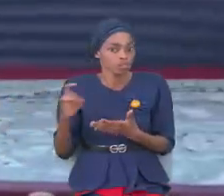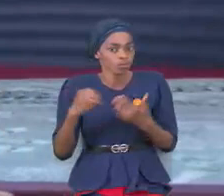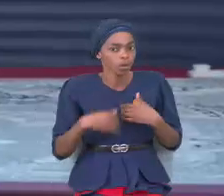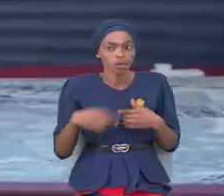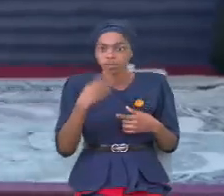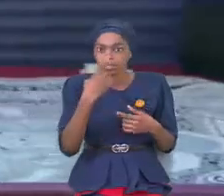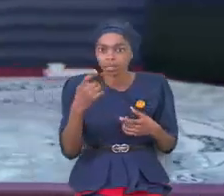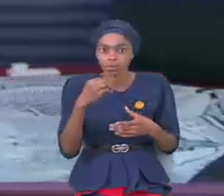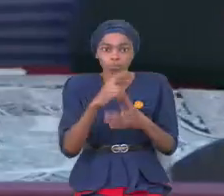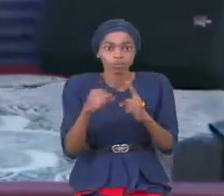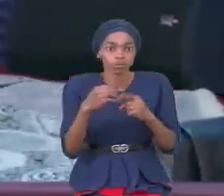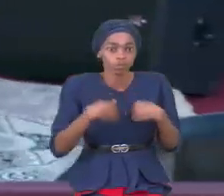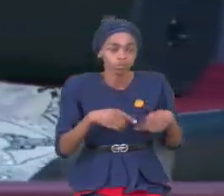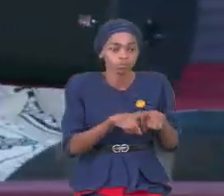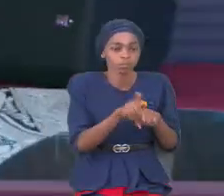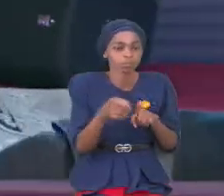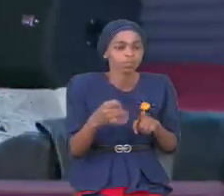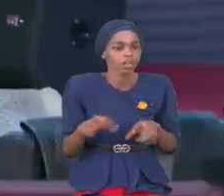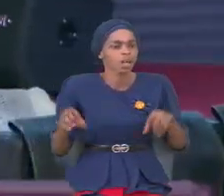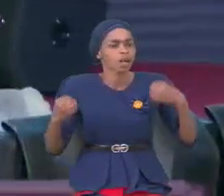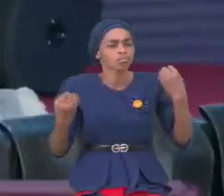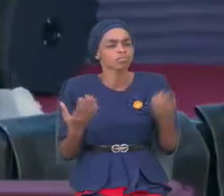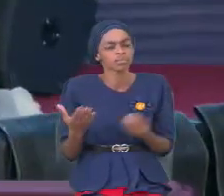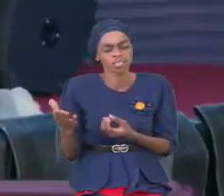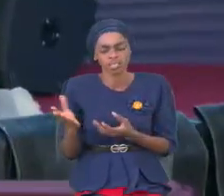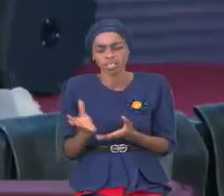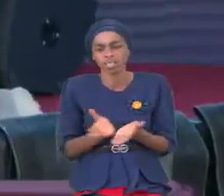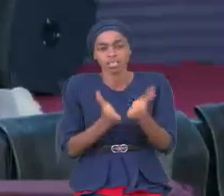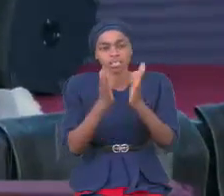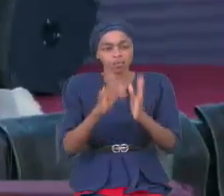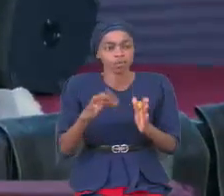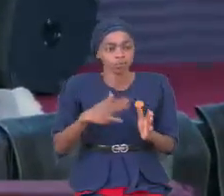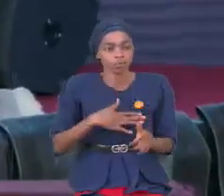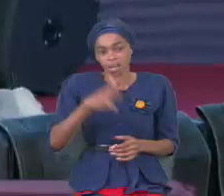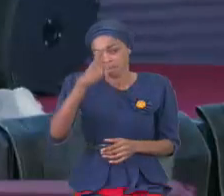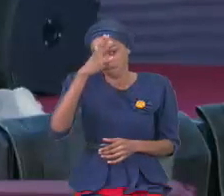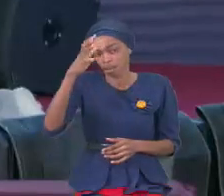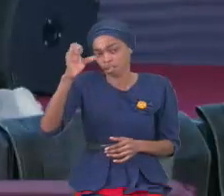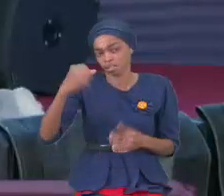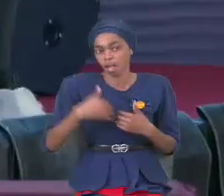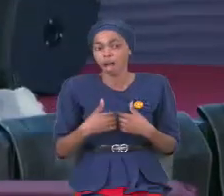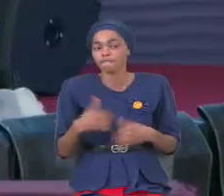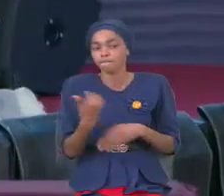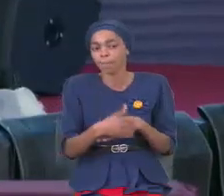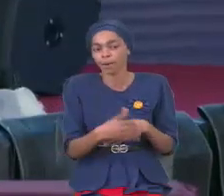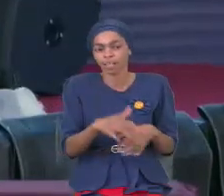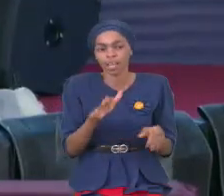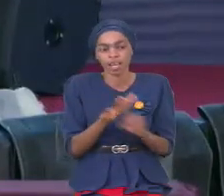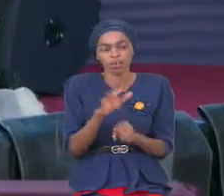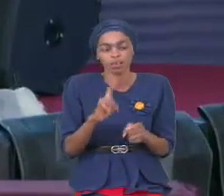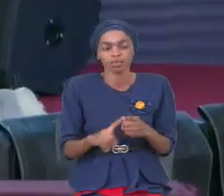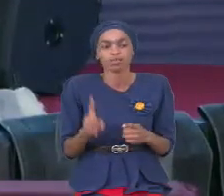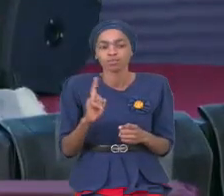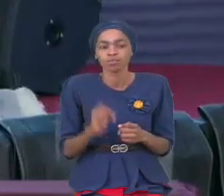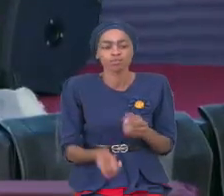my father's have bread enough to spare and to spare, and I perish with